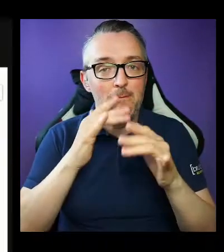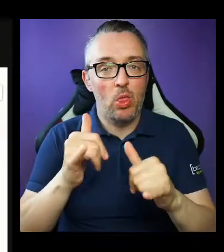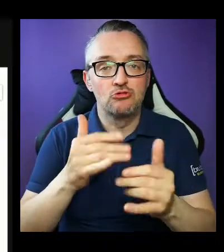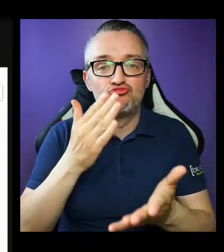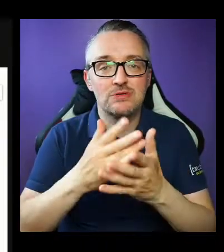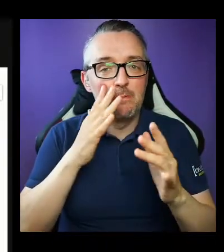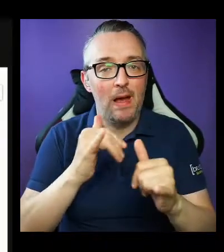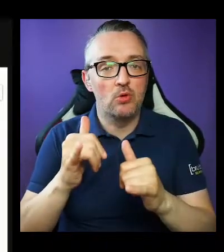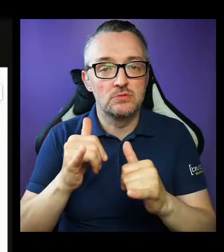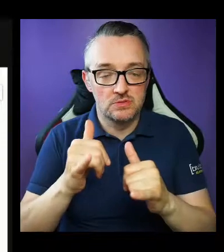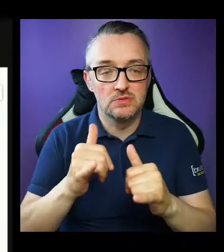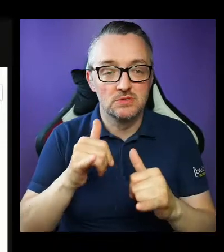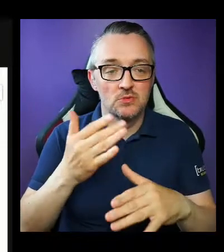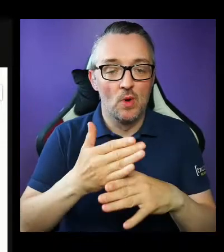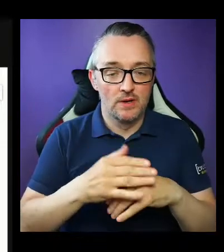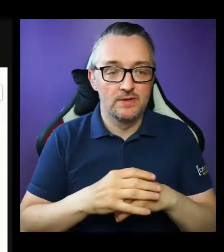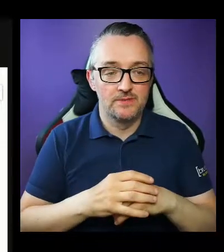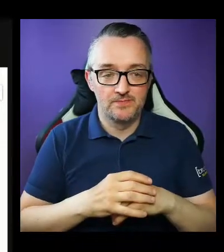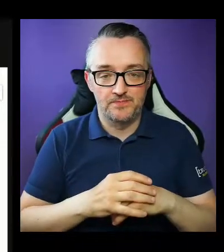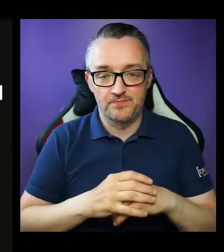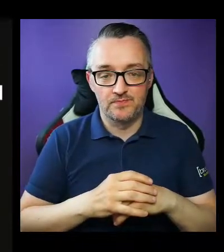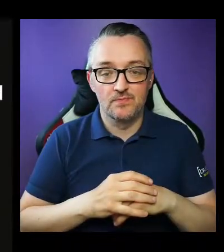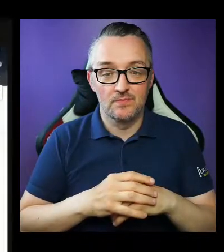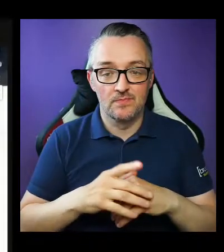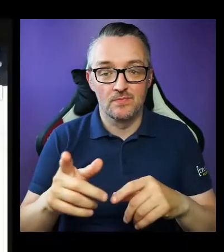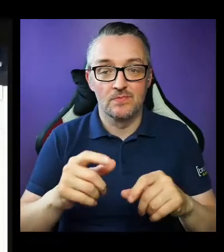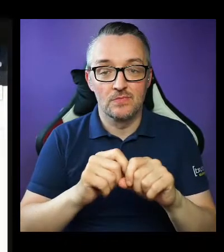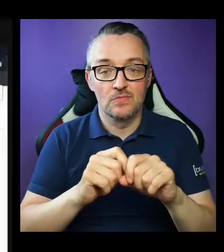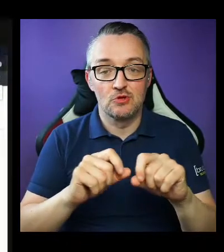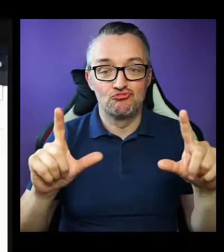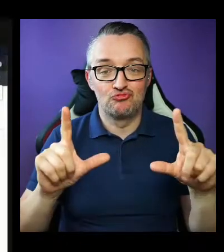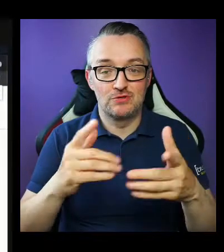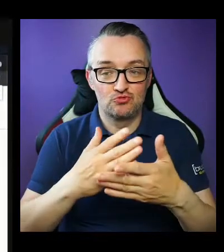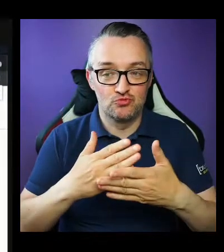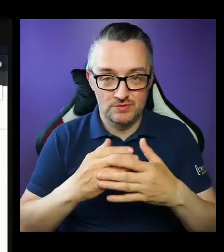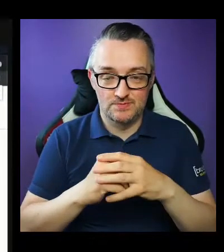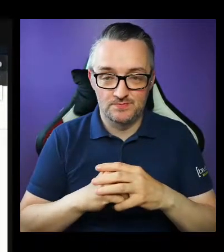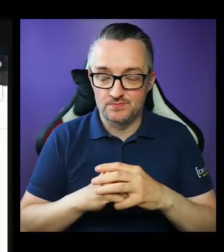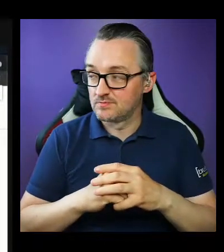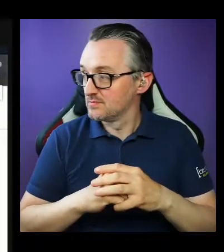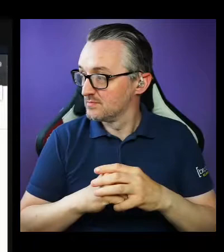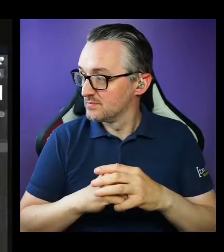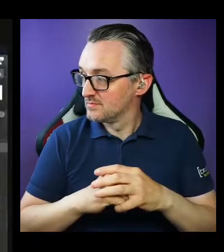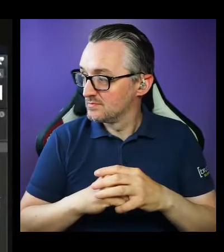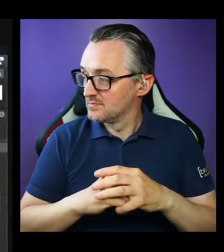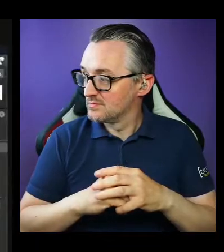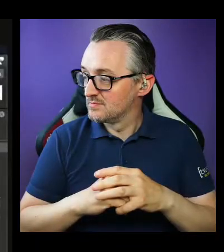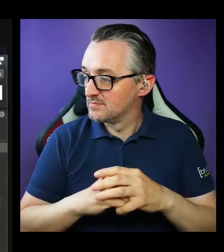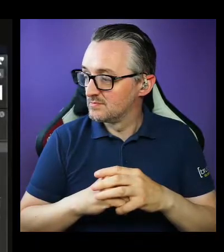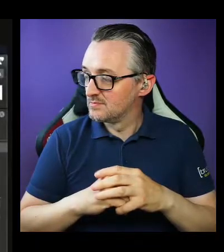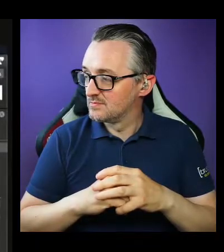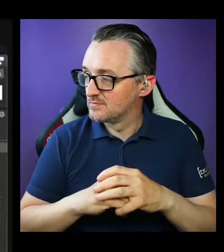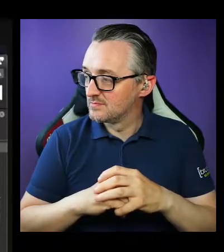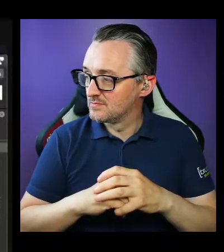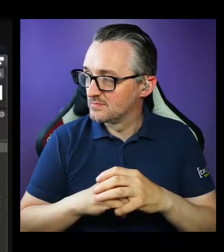Awesome. Great. So we'll let you share your screen now, and you're going to chat to us about DynamoDB and